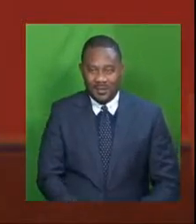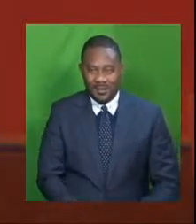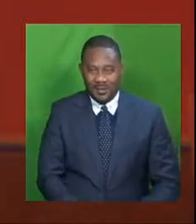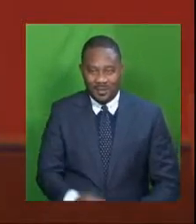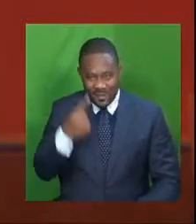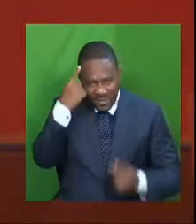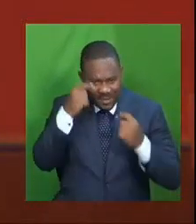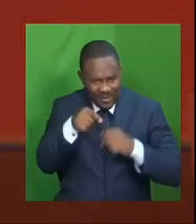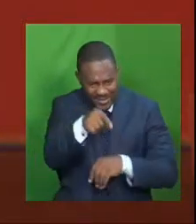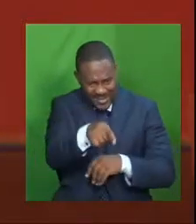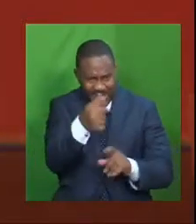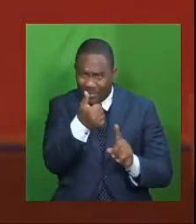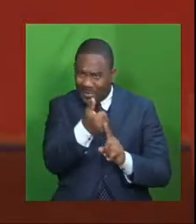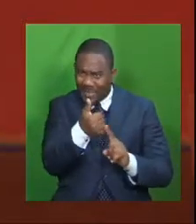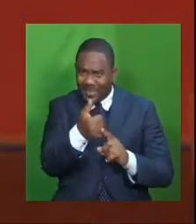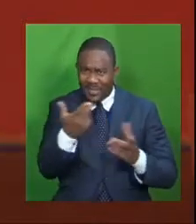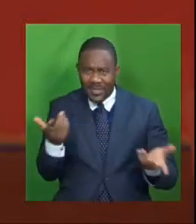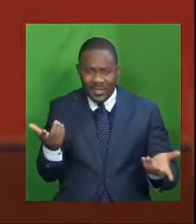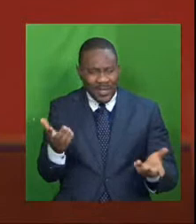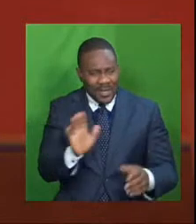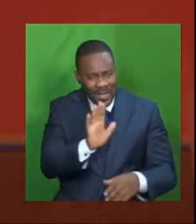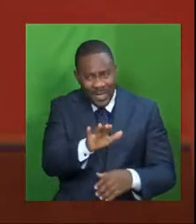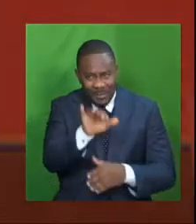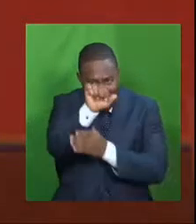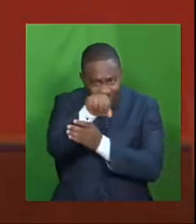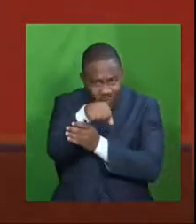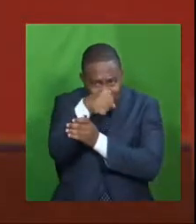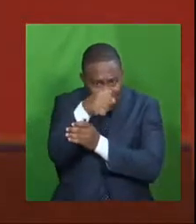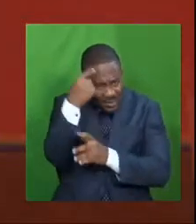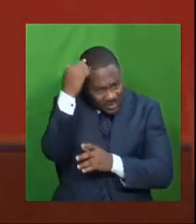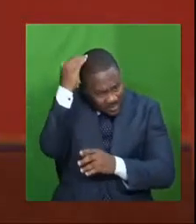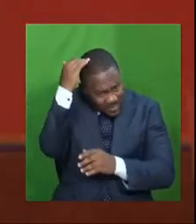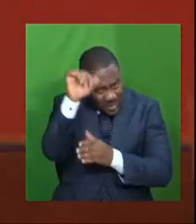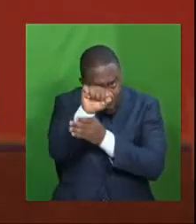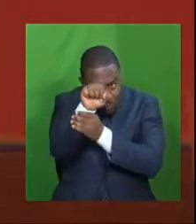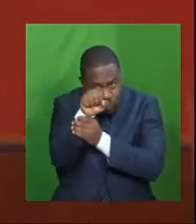speaking rather refused to refer to his bald head,